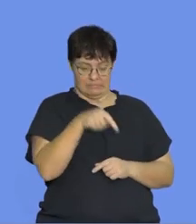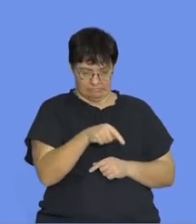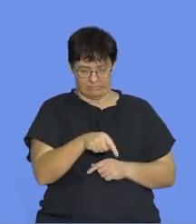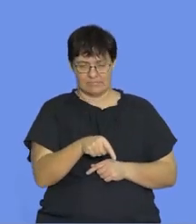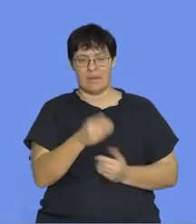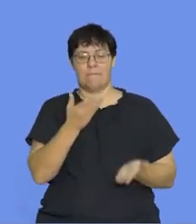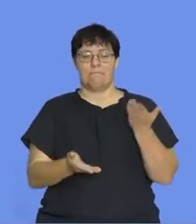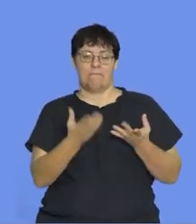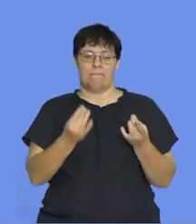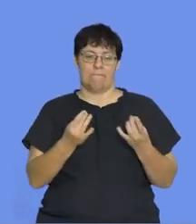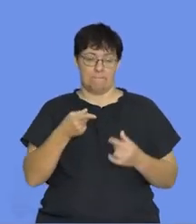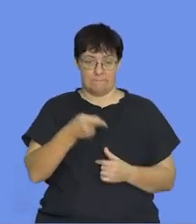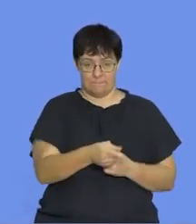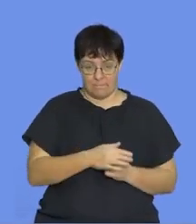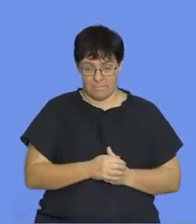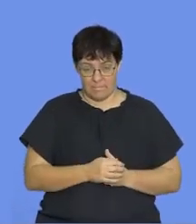number, okay?